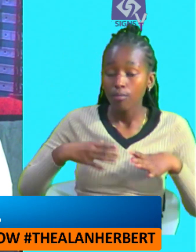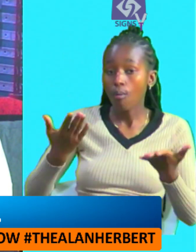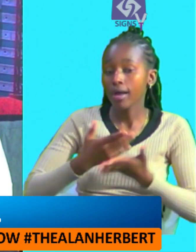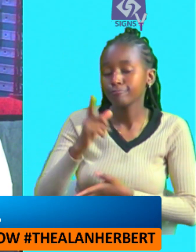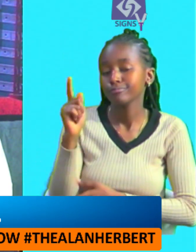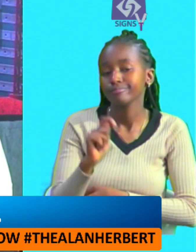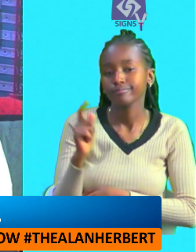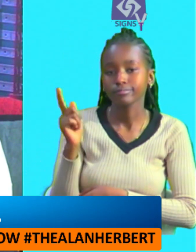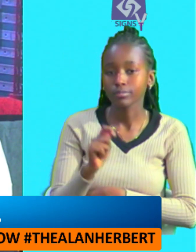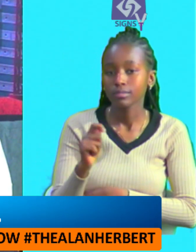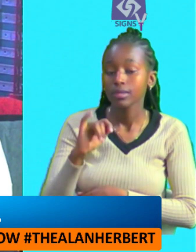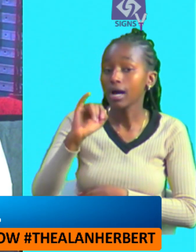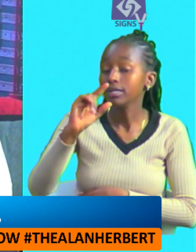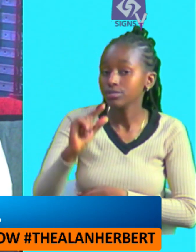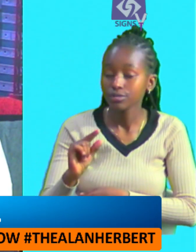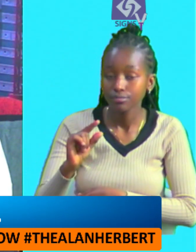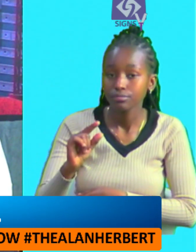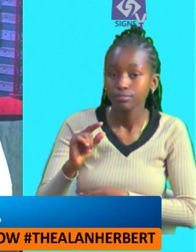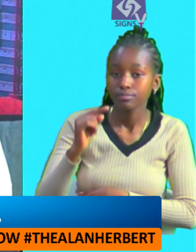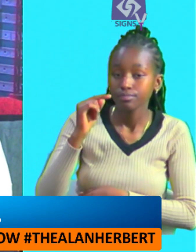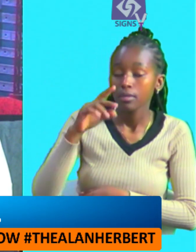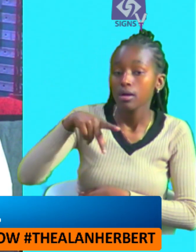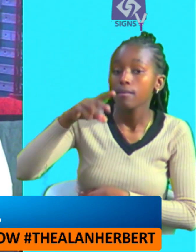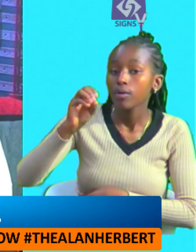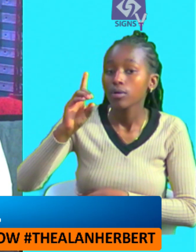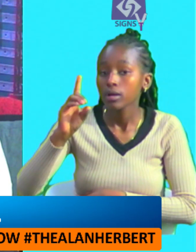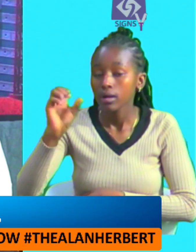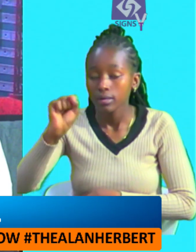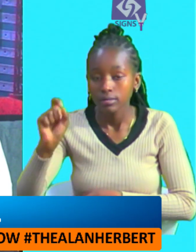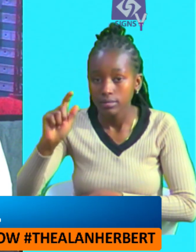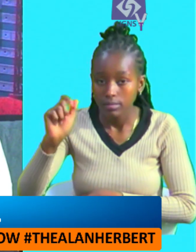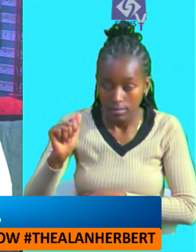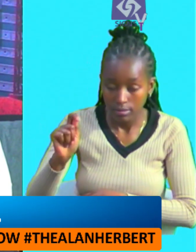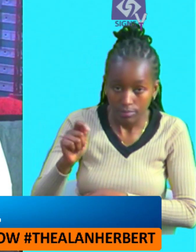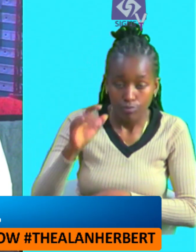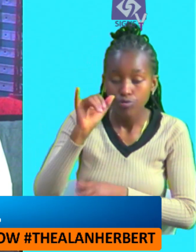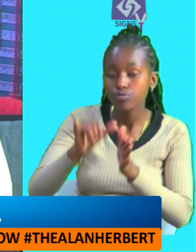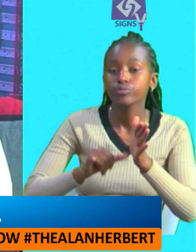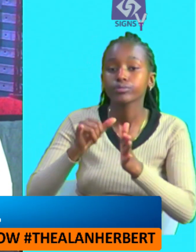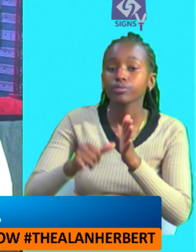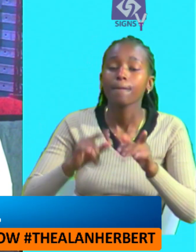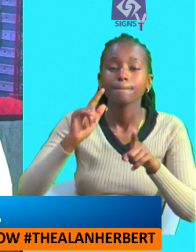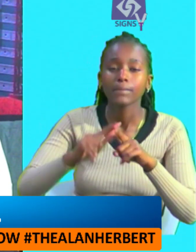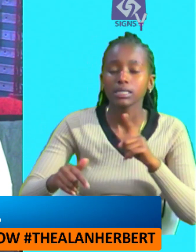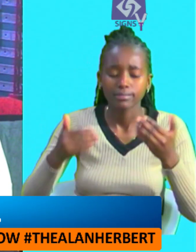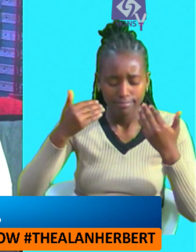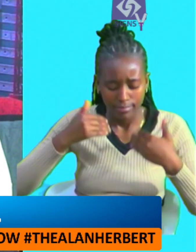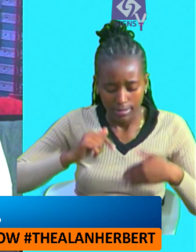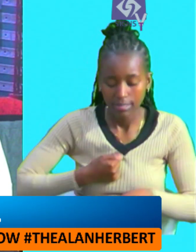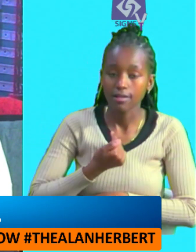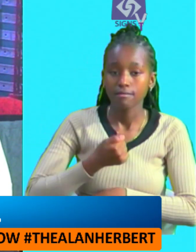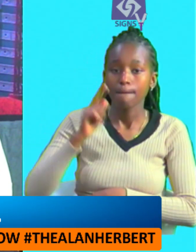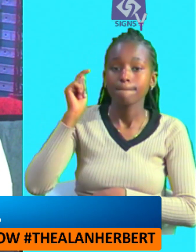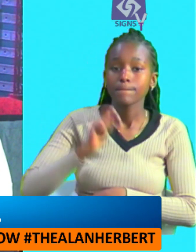we are growing, and we are living life by the experience, but we are no longer basing our lives based off of the knowledge that we